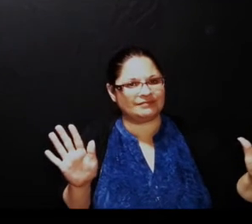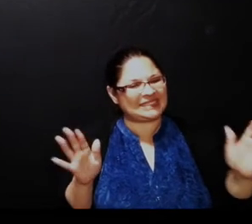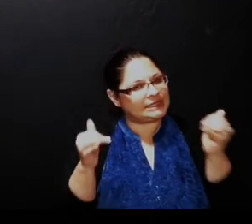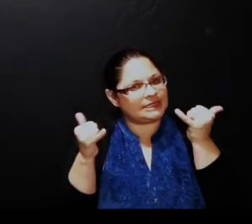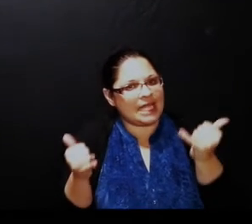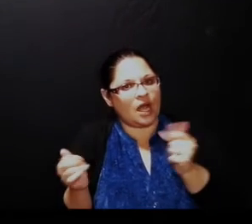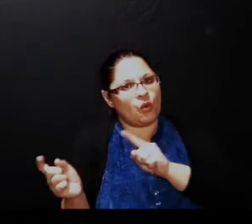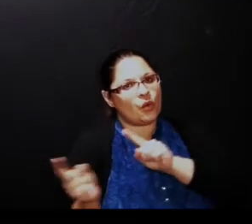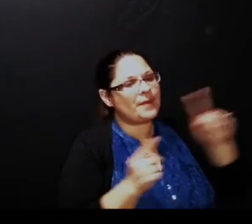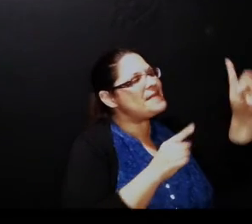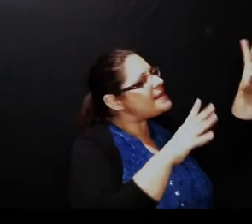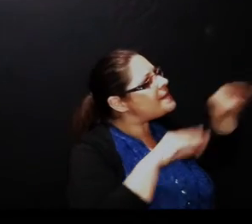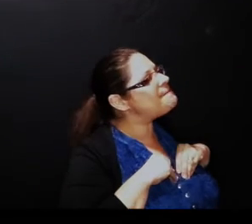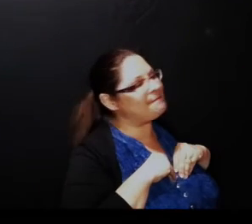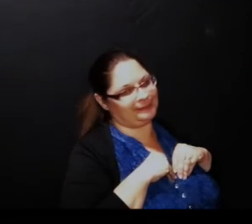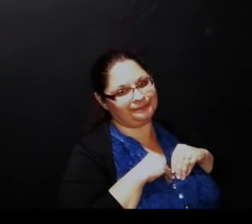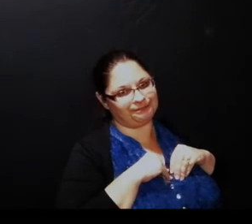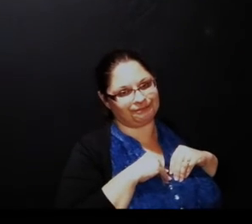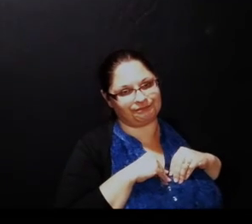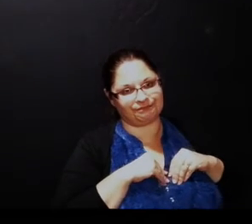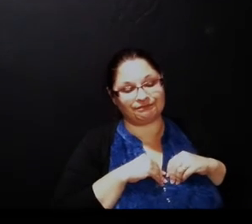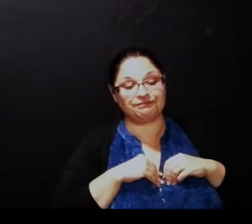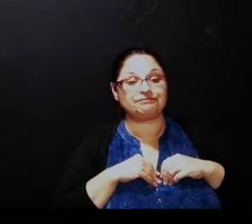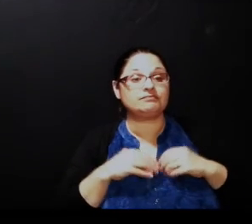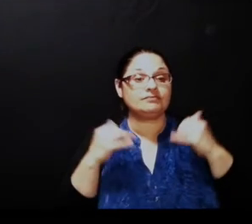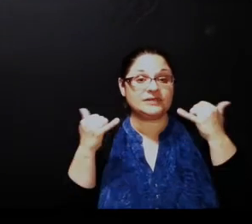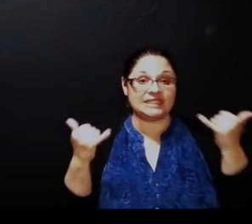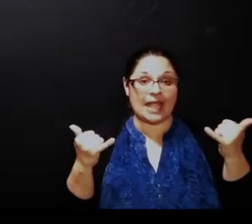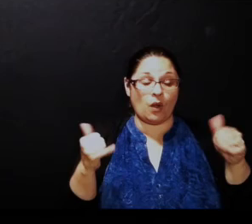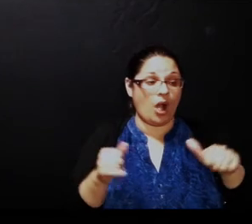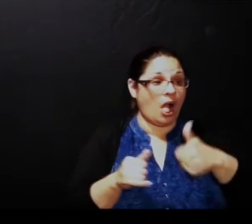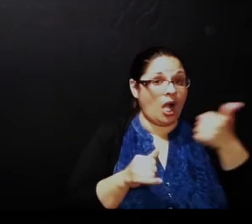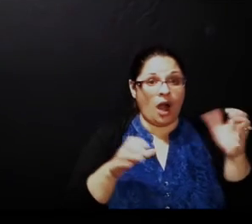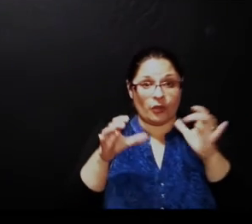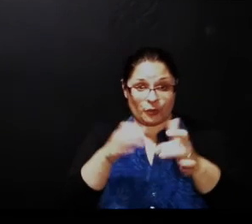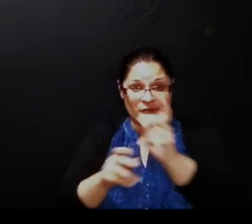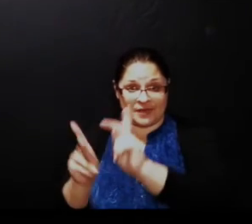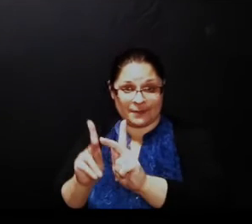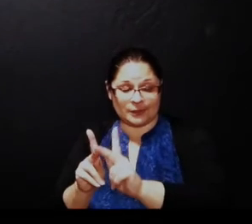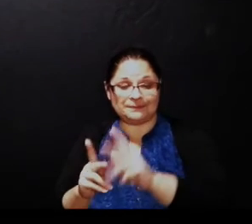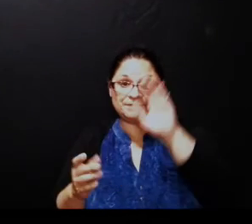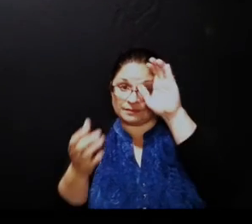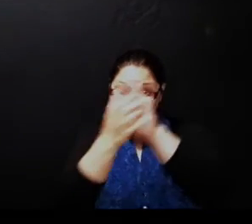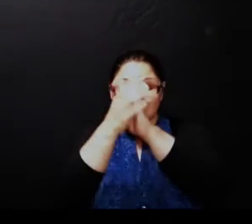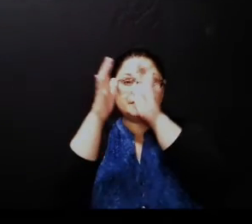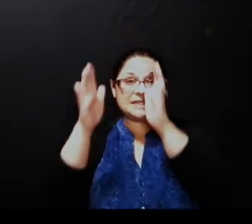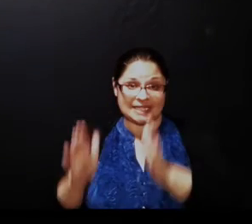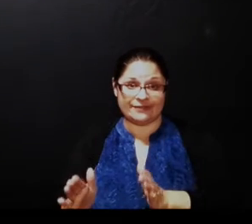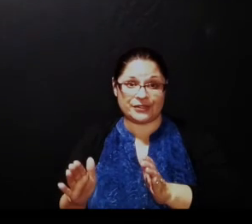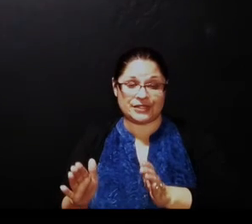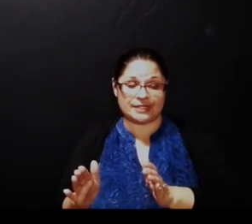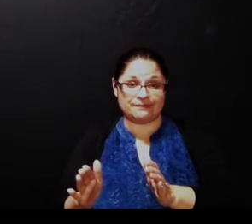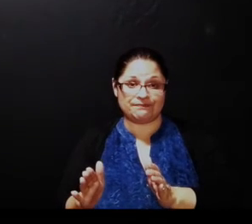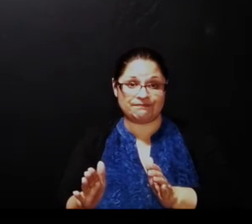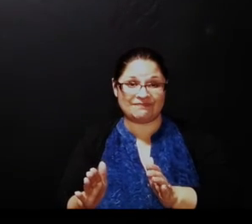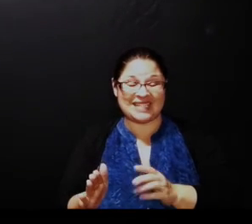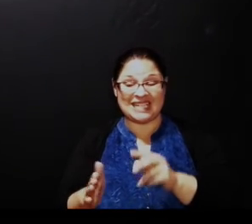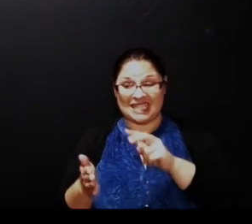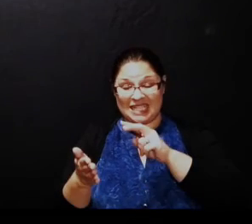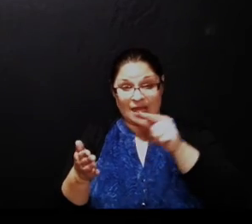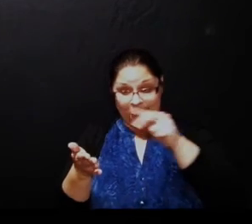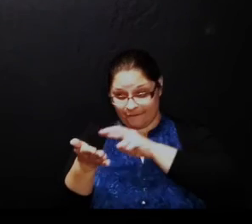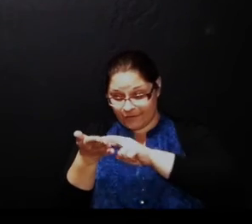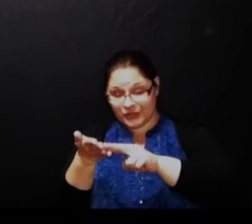If you're a believer in the Lord Jesus Christ, continue to listen here. These words should change our